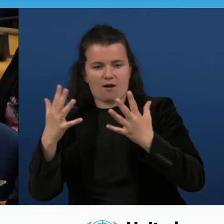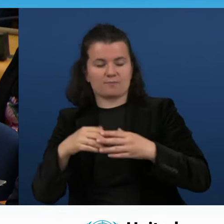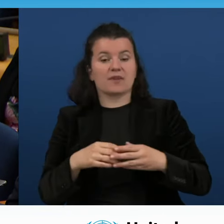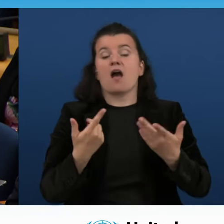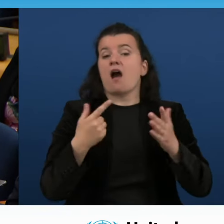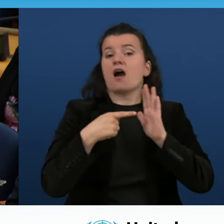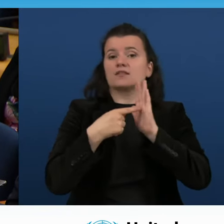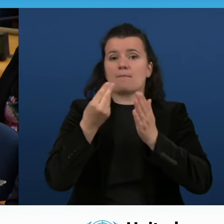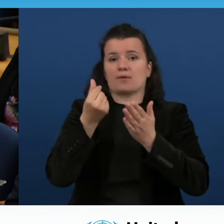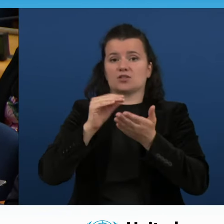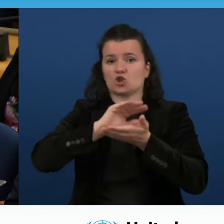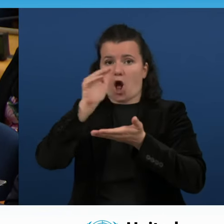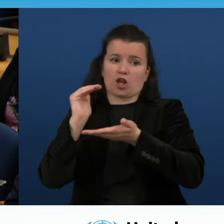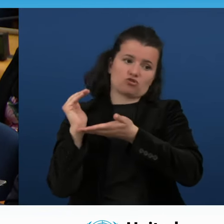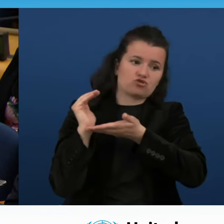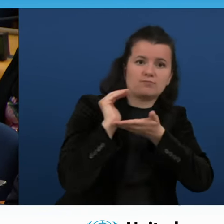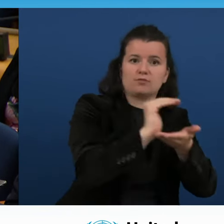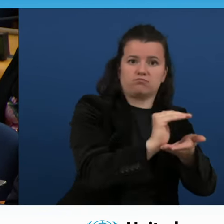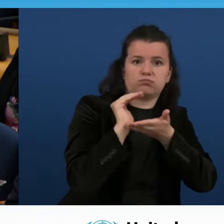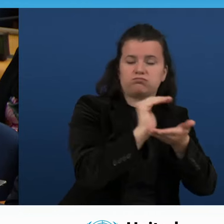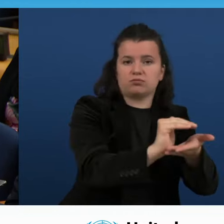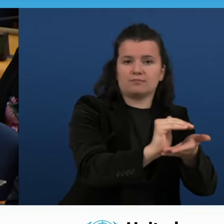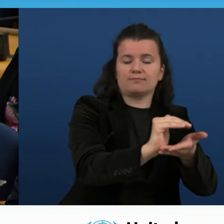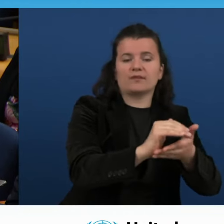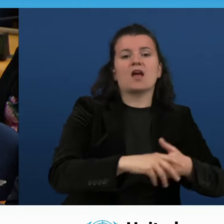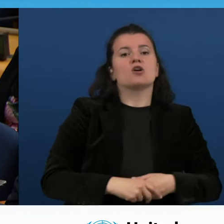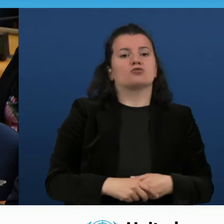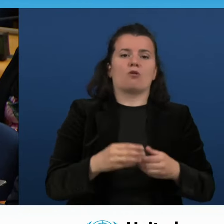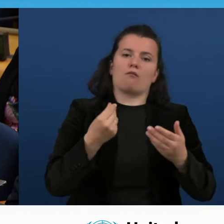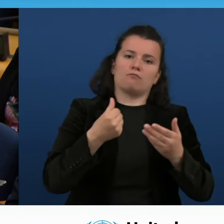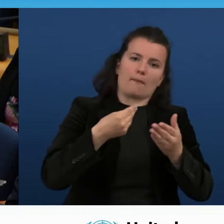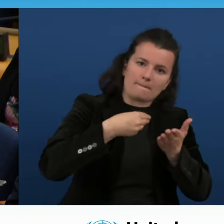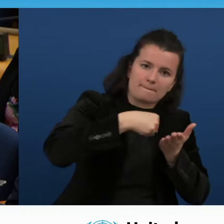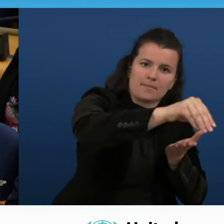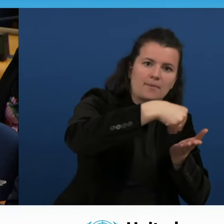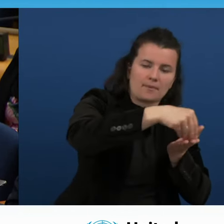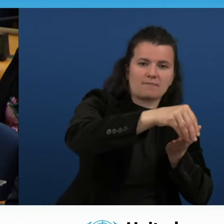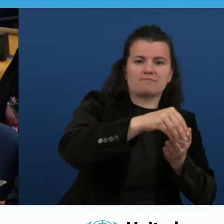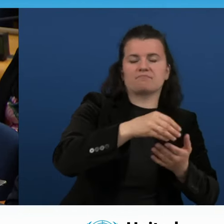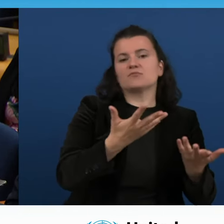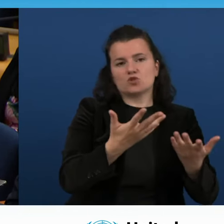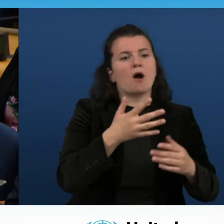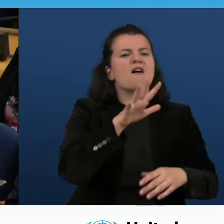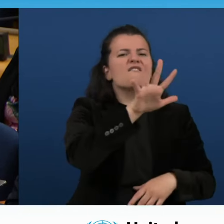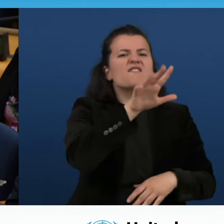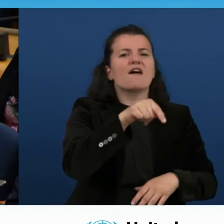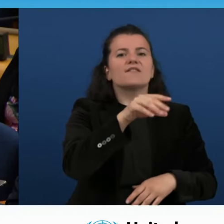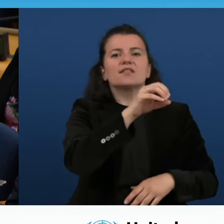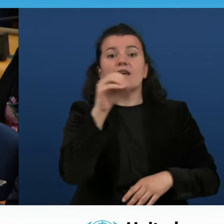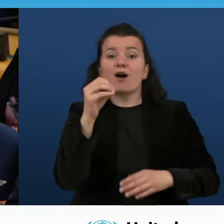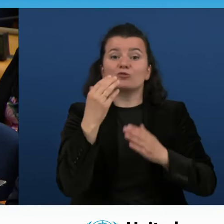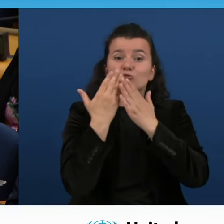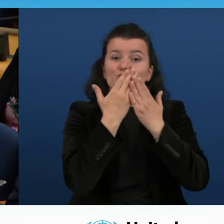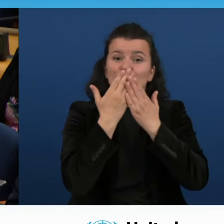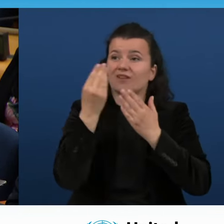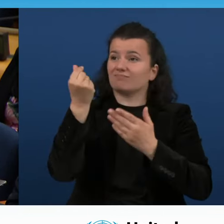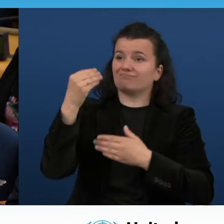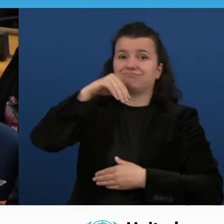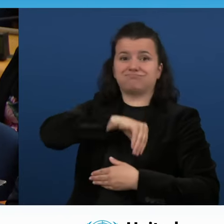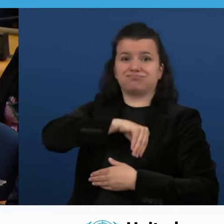giving vulnerable youth by giving the chance to over 5,000 students per year to fulfill their professional